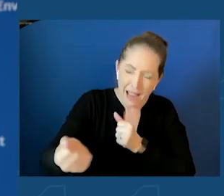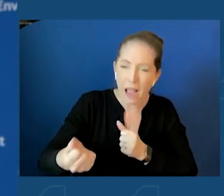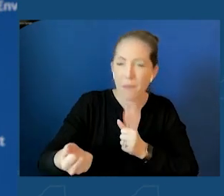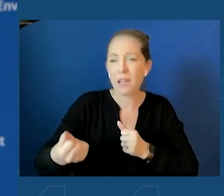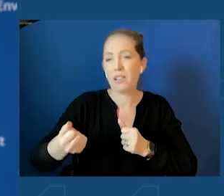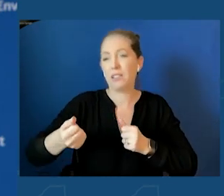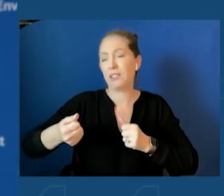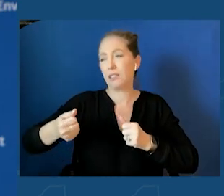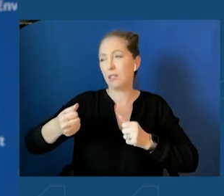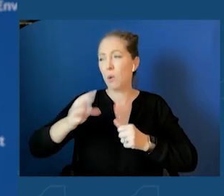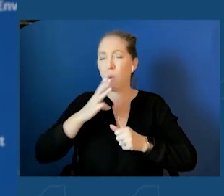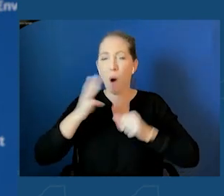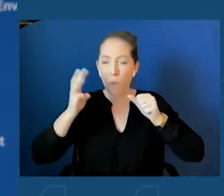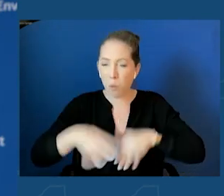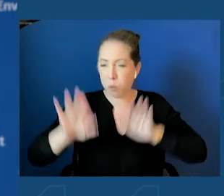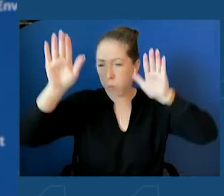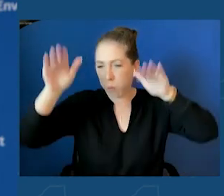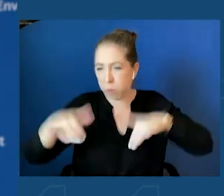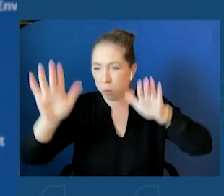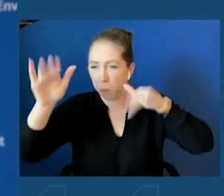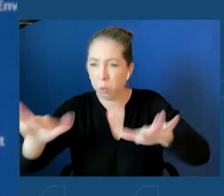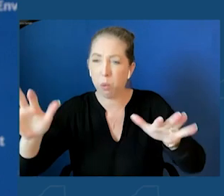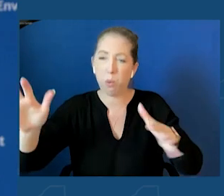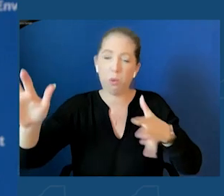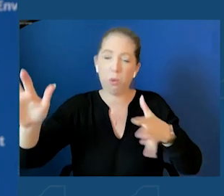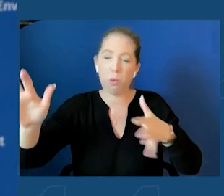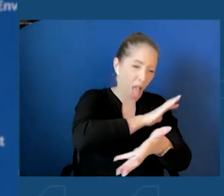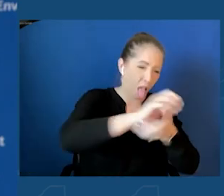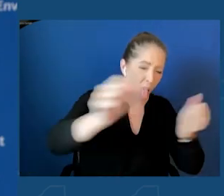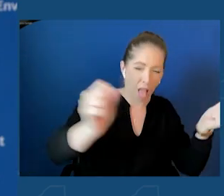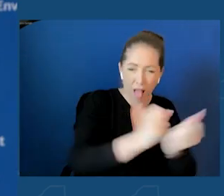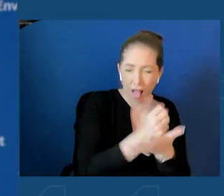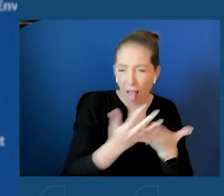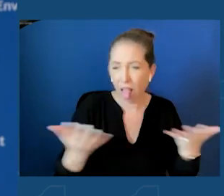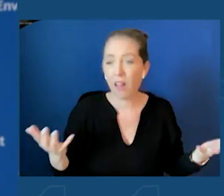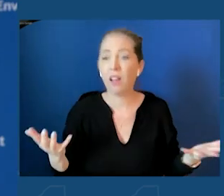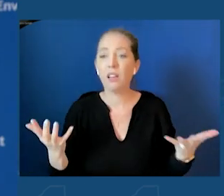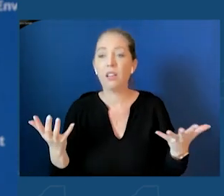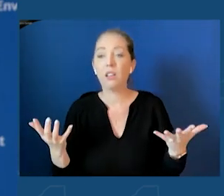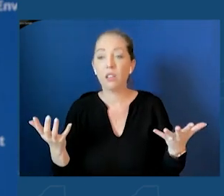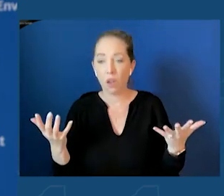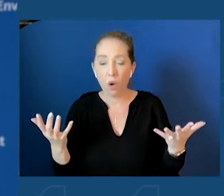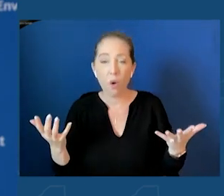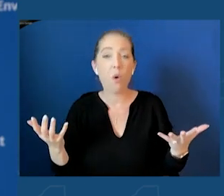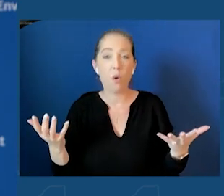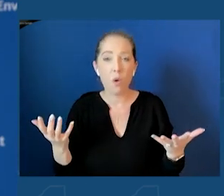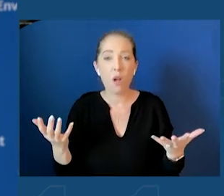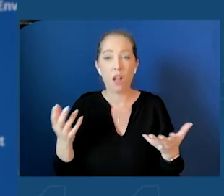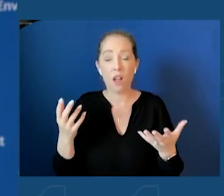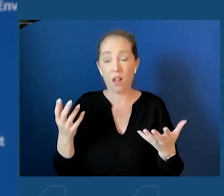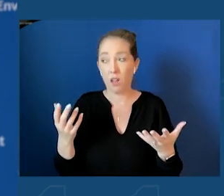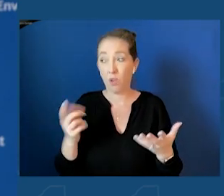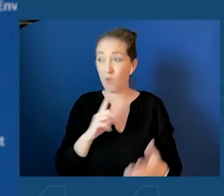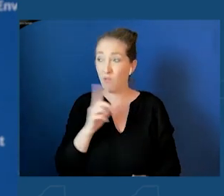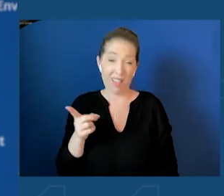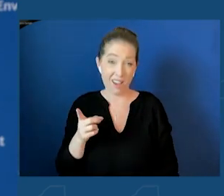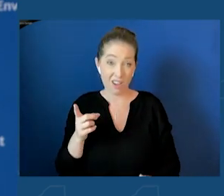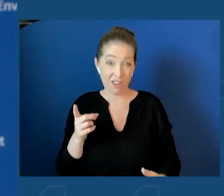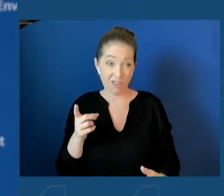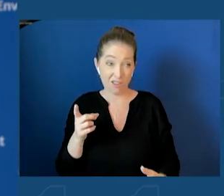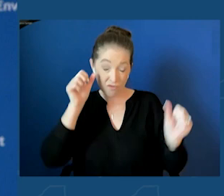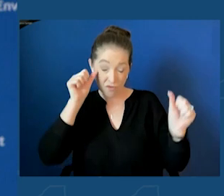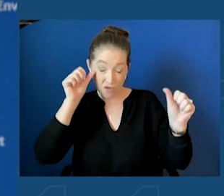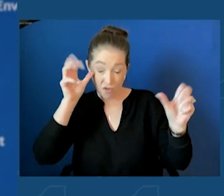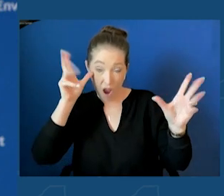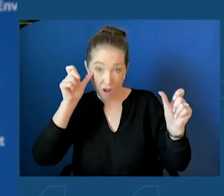and the damage that was done was horrific. So reality is we shouldn't be shocked anymore. We can't be